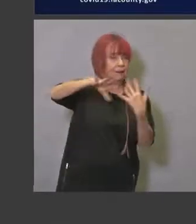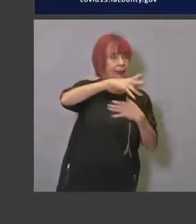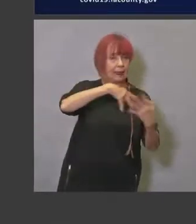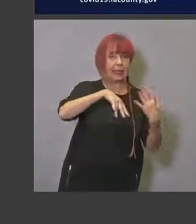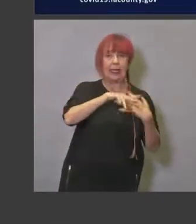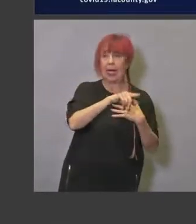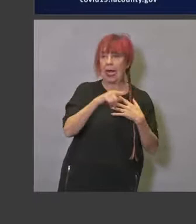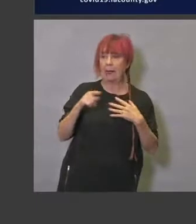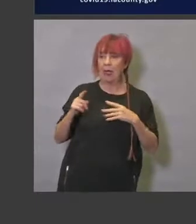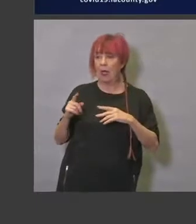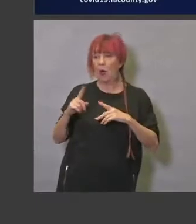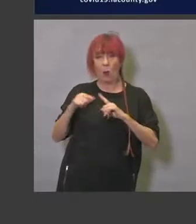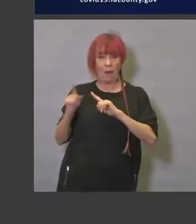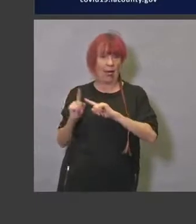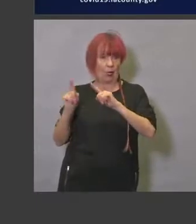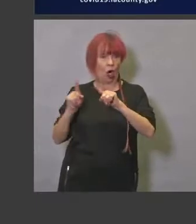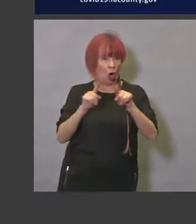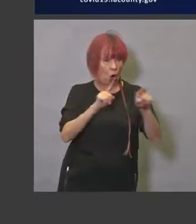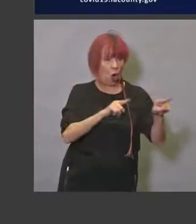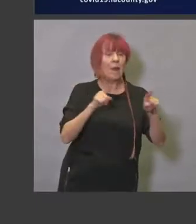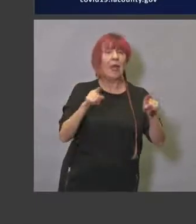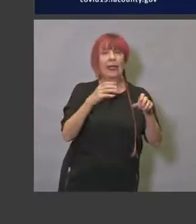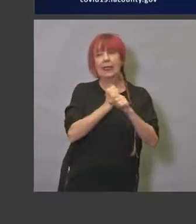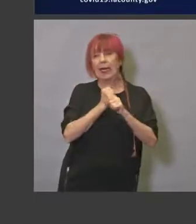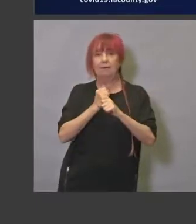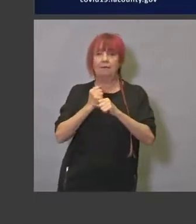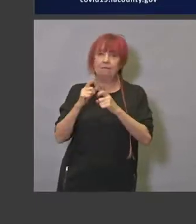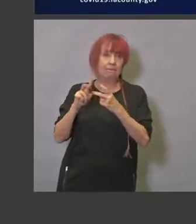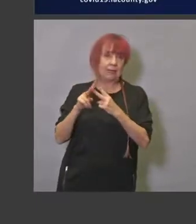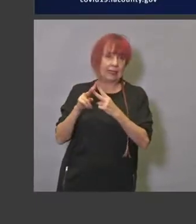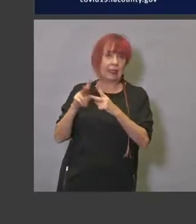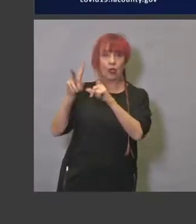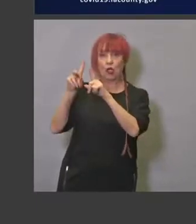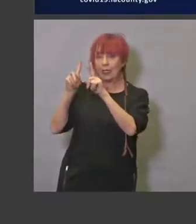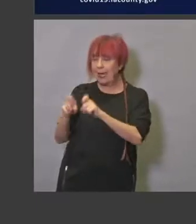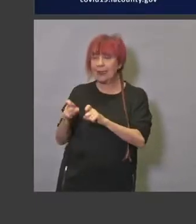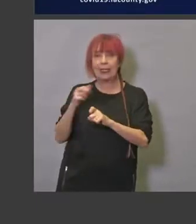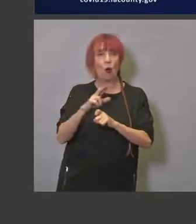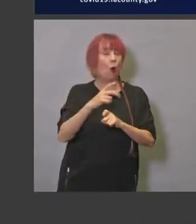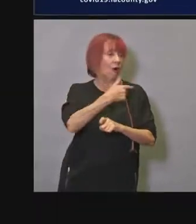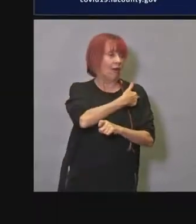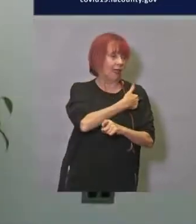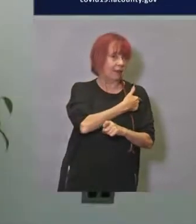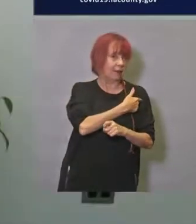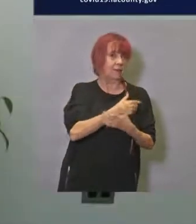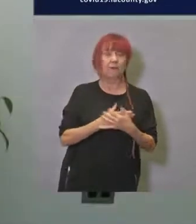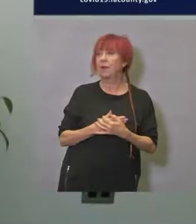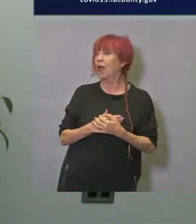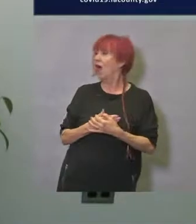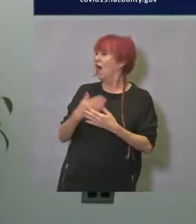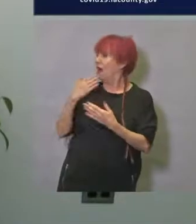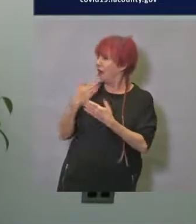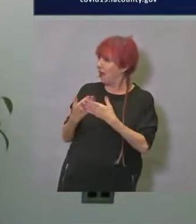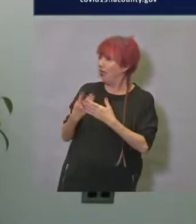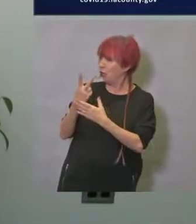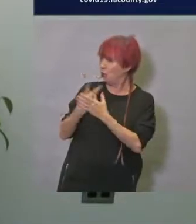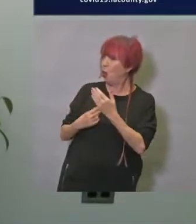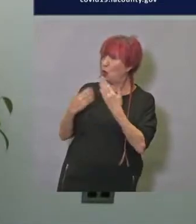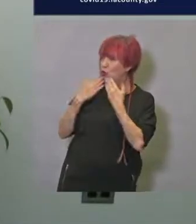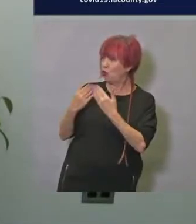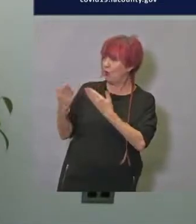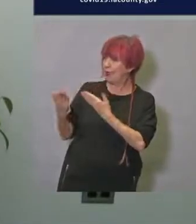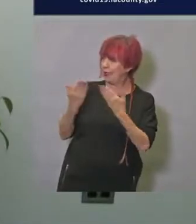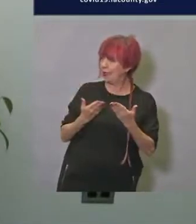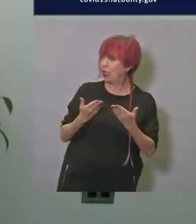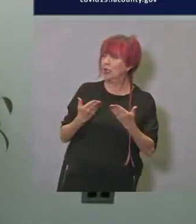maybe get a vaccination or even get tested. Thank you. Yeah, thanks so much. Both great suggestions, and particularly